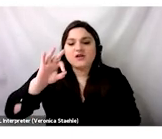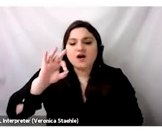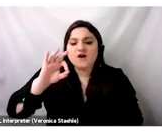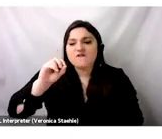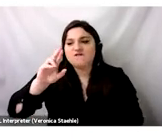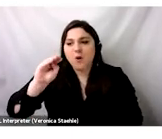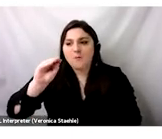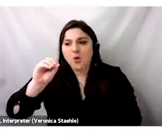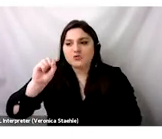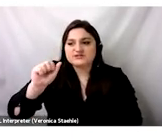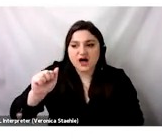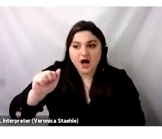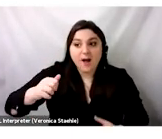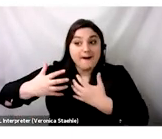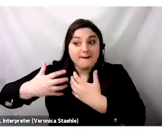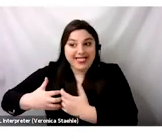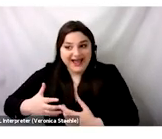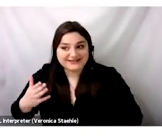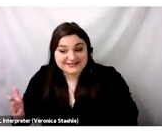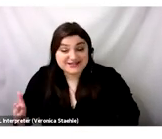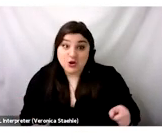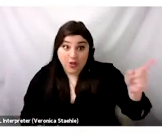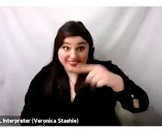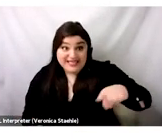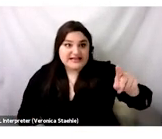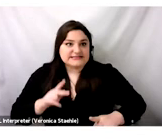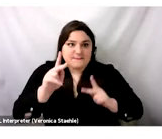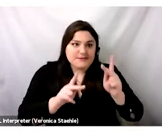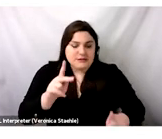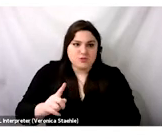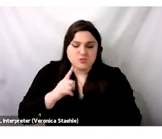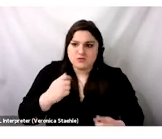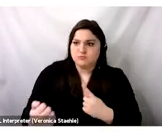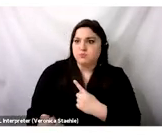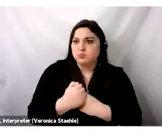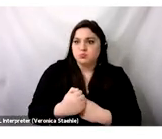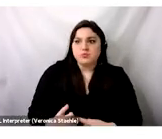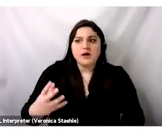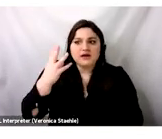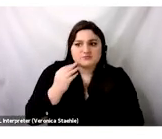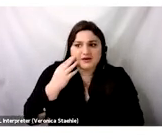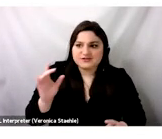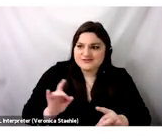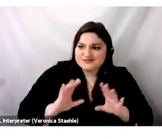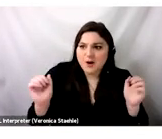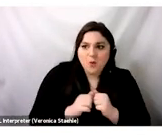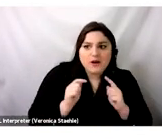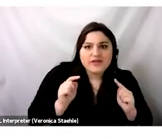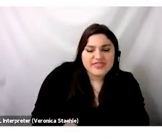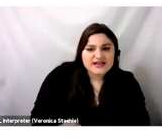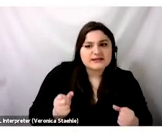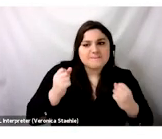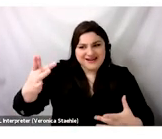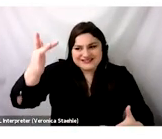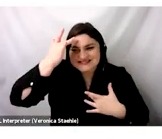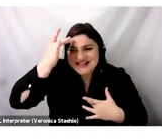people who are absolutely bearing the brunt of this, and there's a fantastic woman named Sharon Levine who is doing the majority of the work down there. So